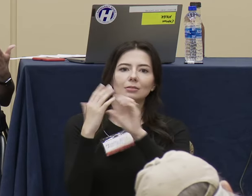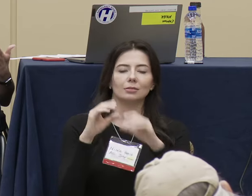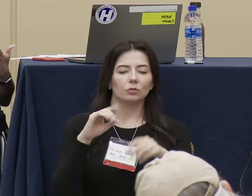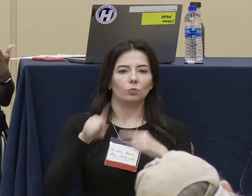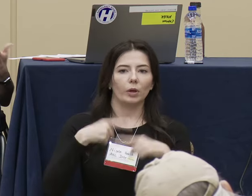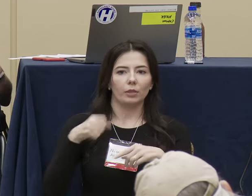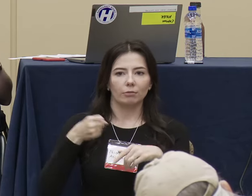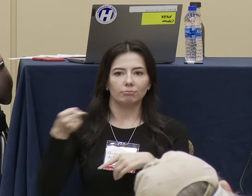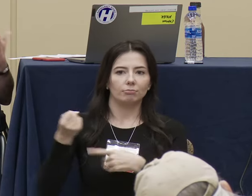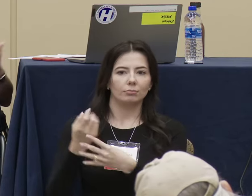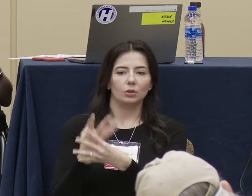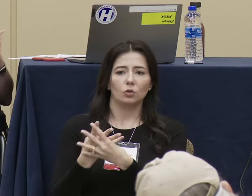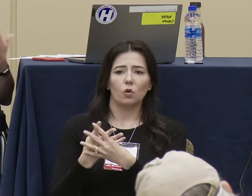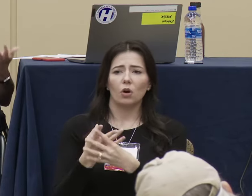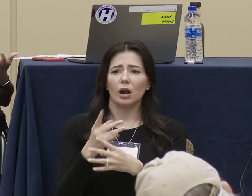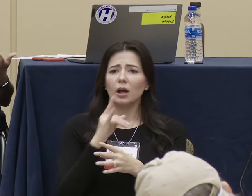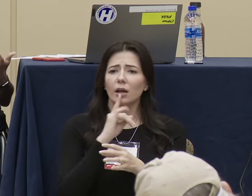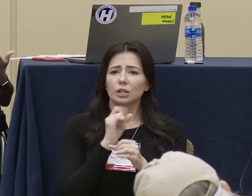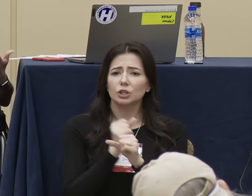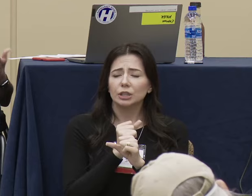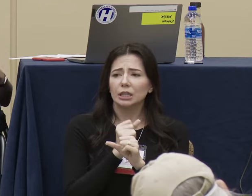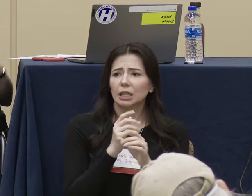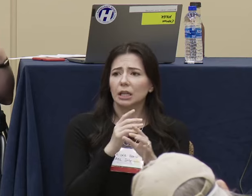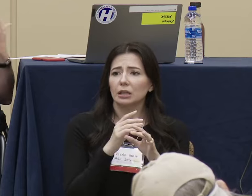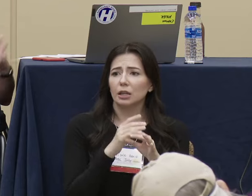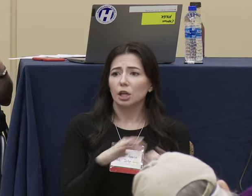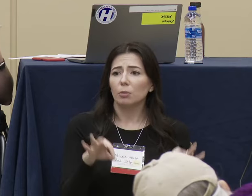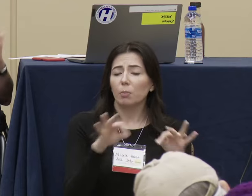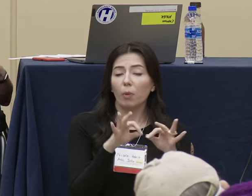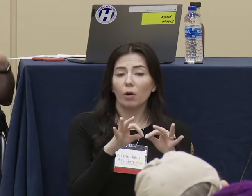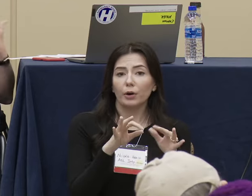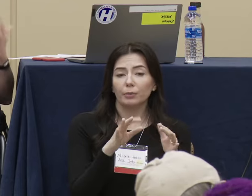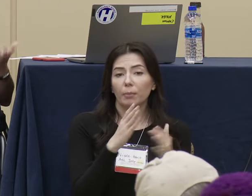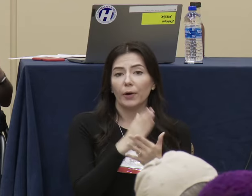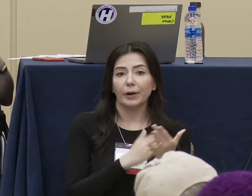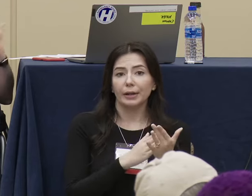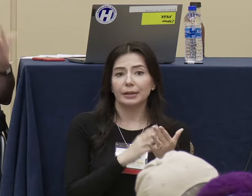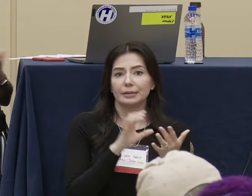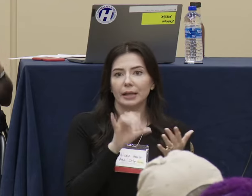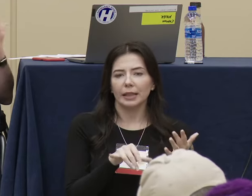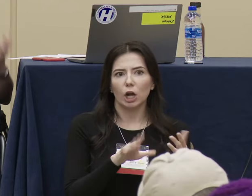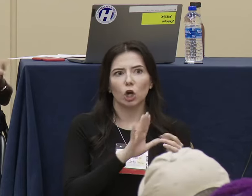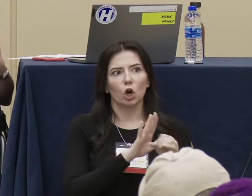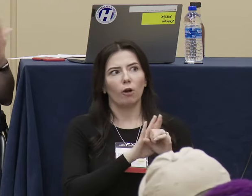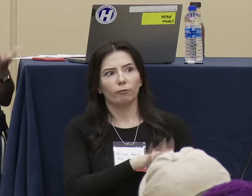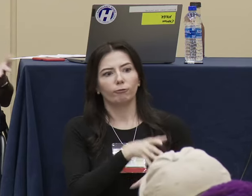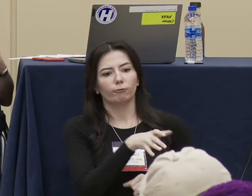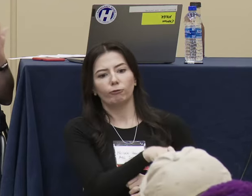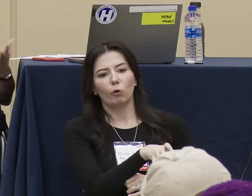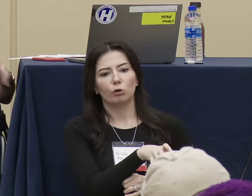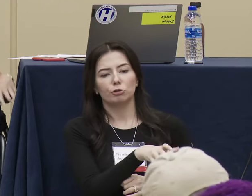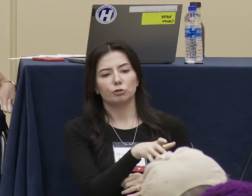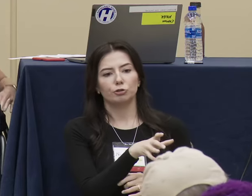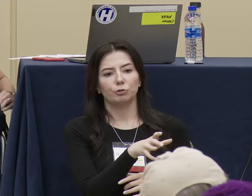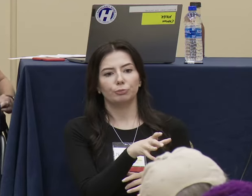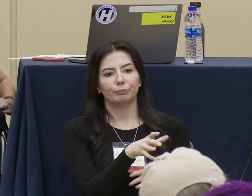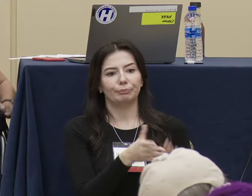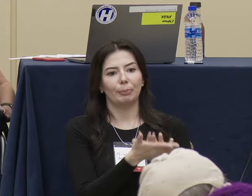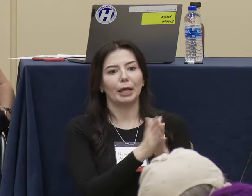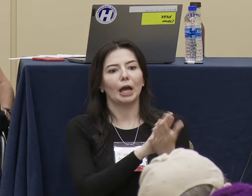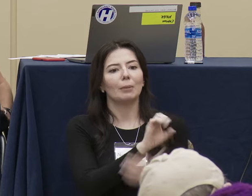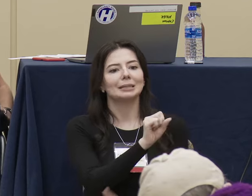Or actually the imperative to be sane and the pressures and the oppression that is caused by that, that is